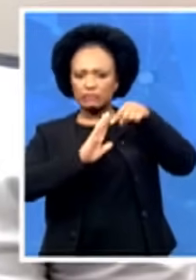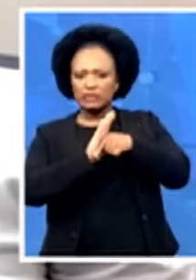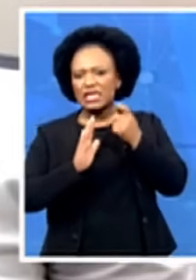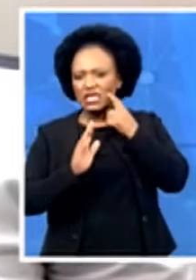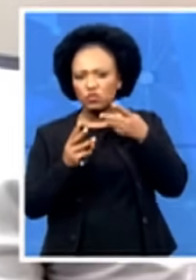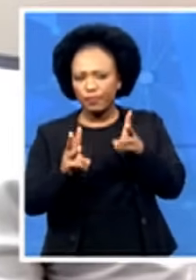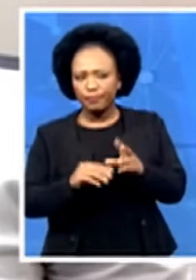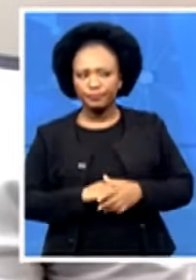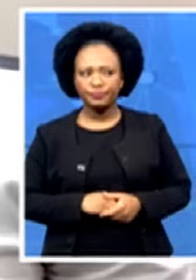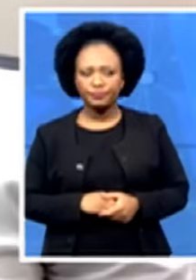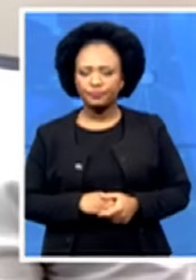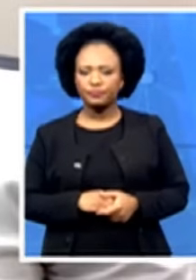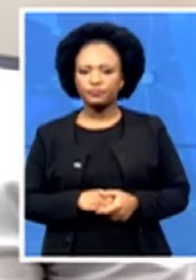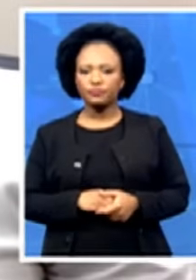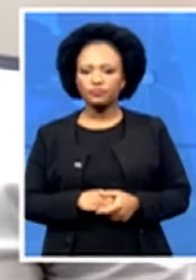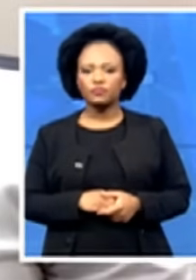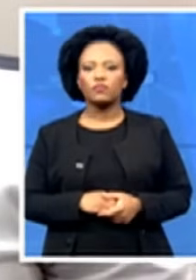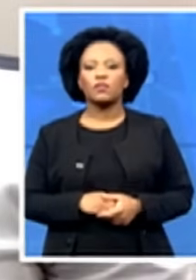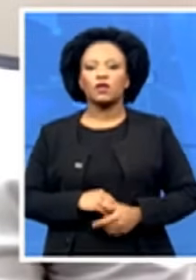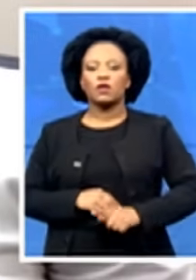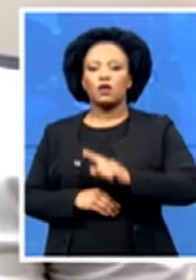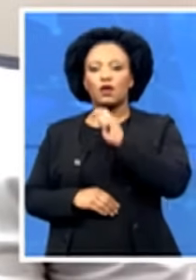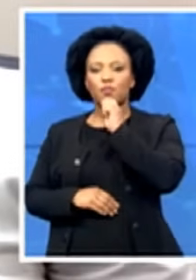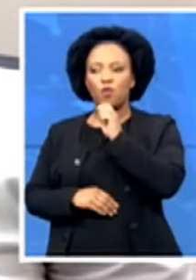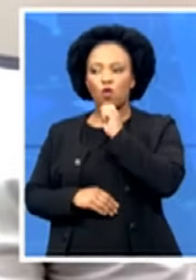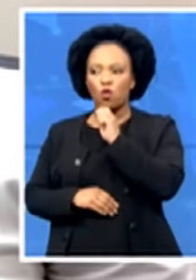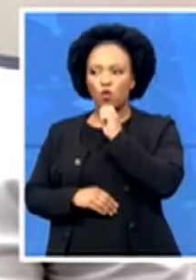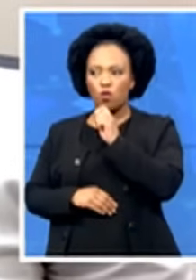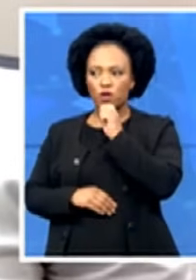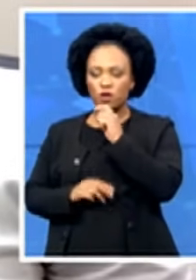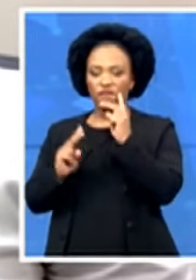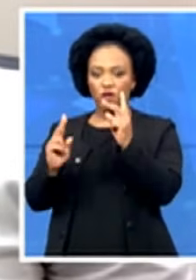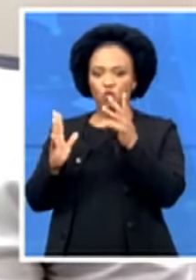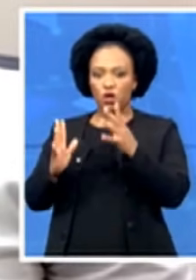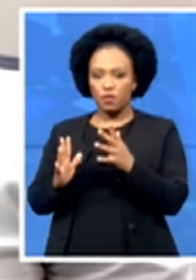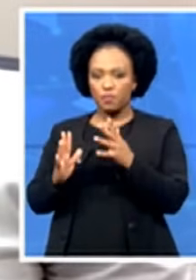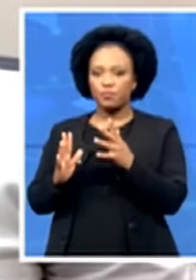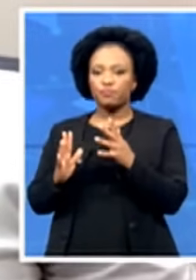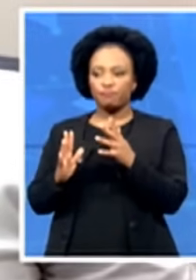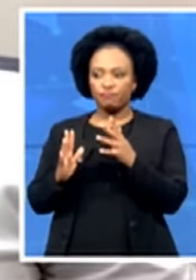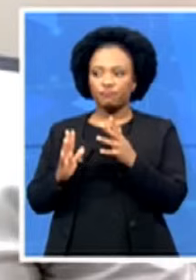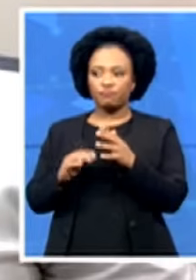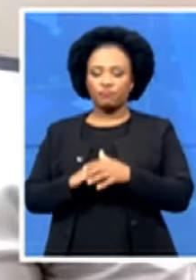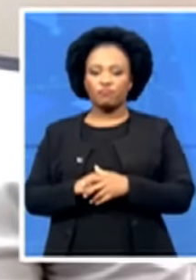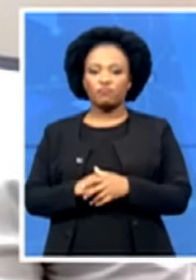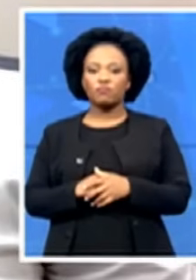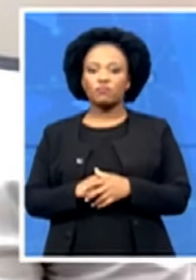Good morning. Good morning to the viewers as well. Now, this matter is settled. Now it is law.